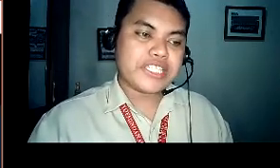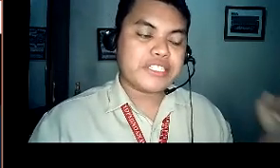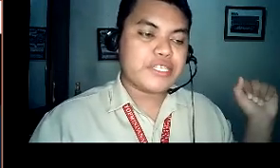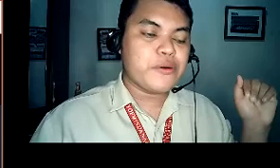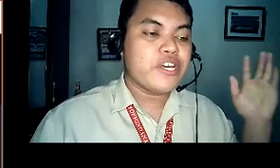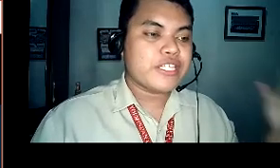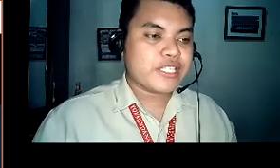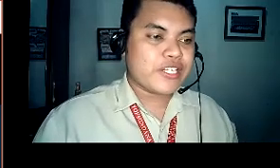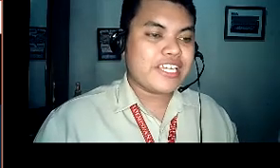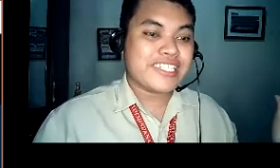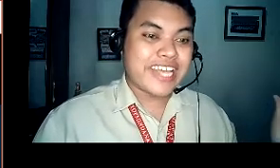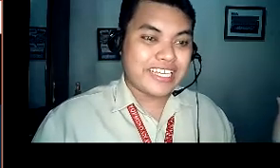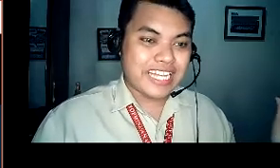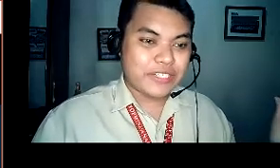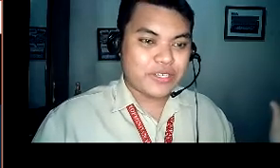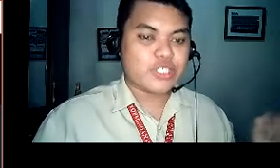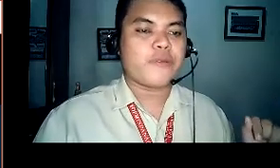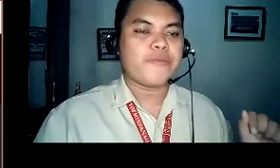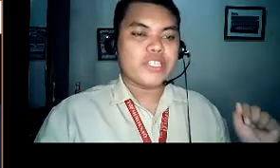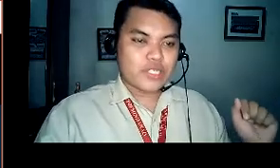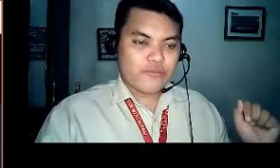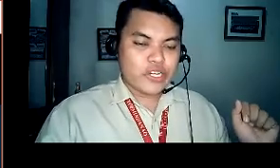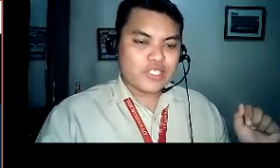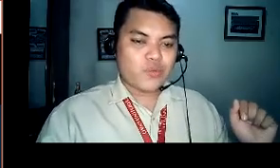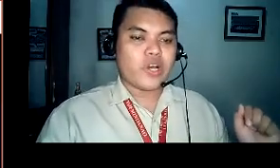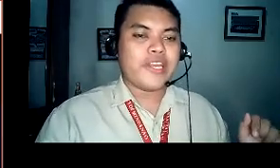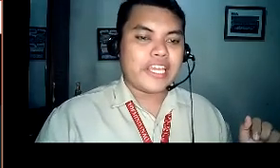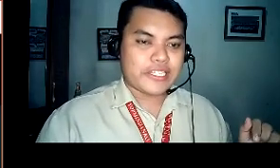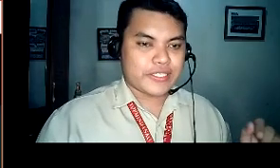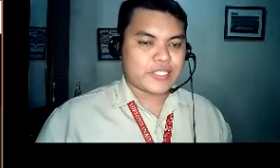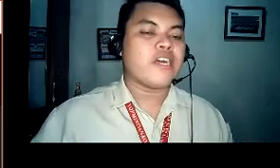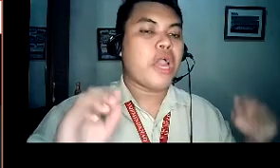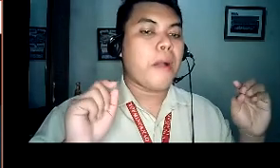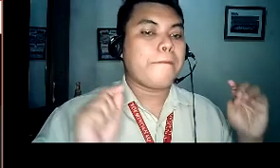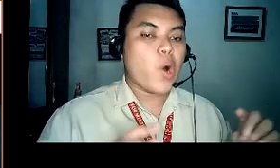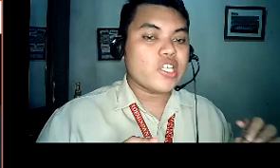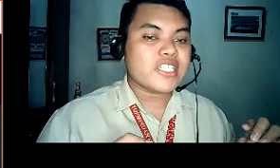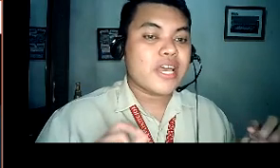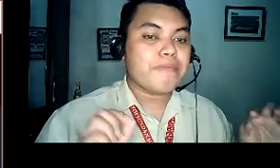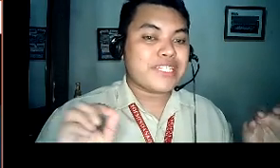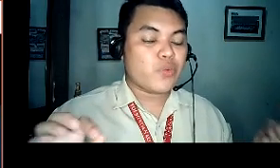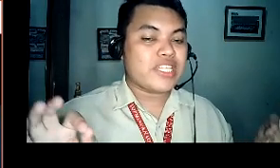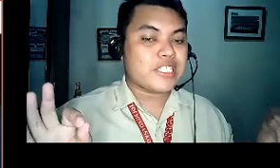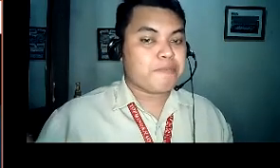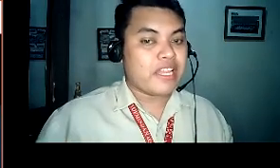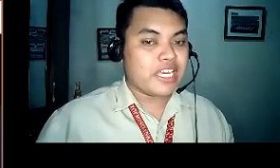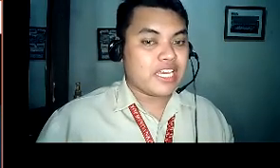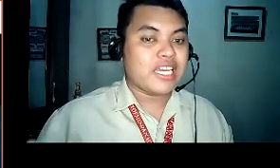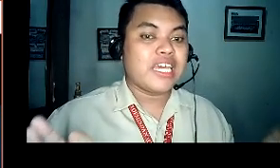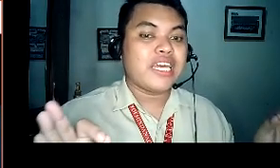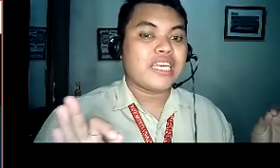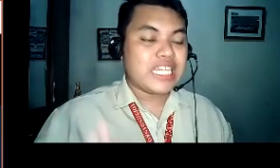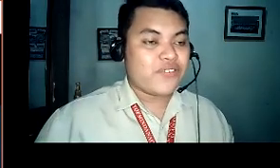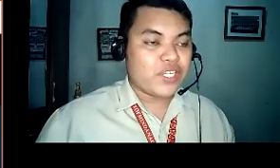really wanted to study sign language. So the first one is pause between